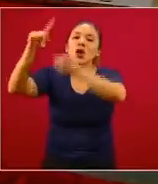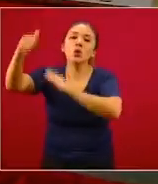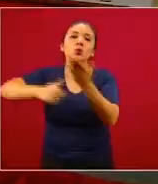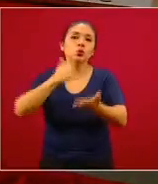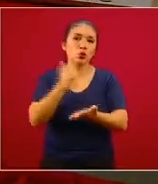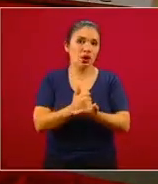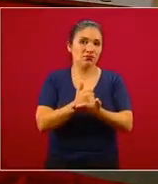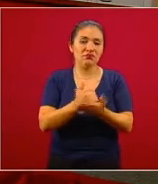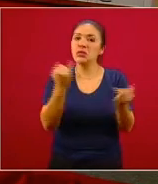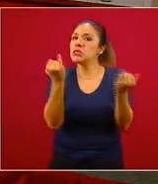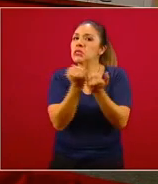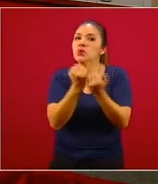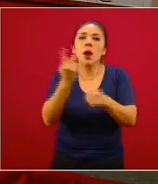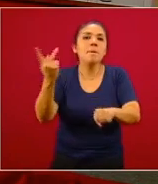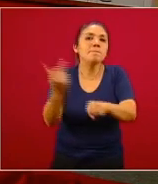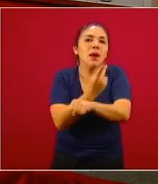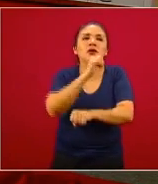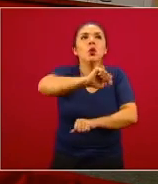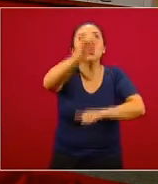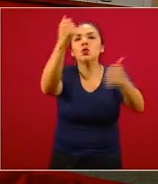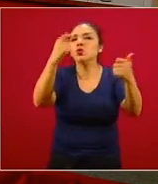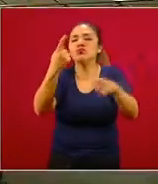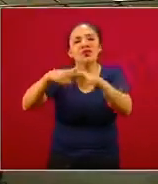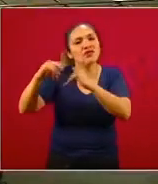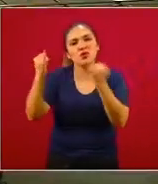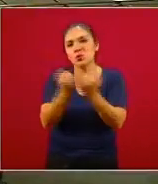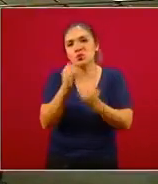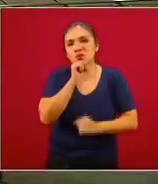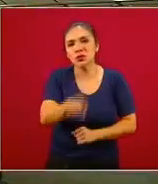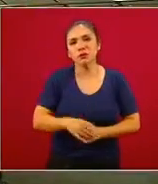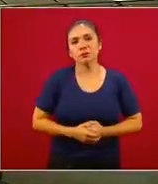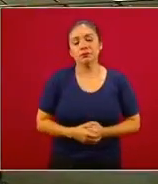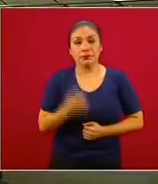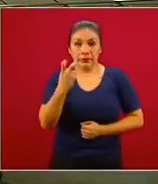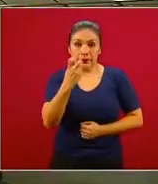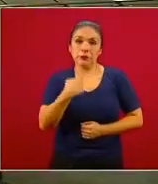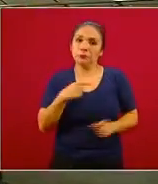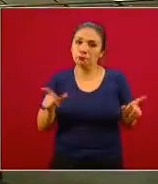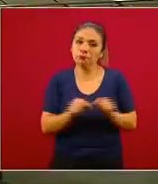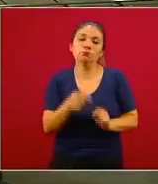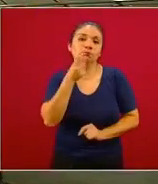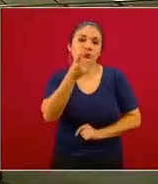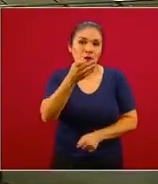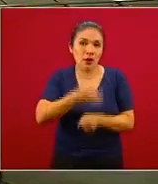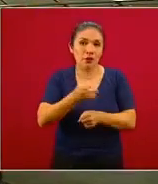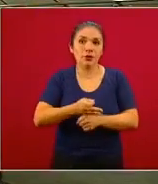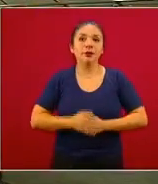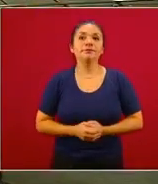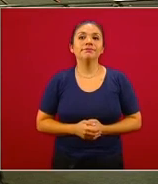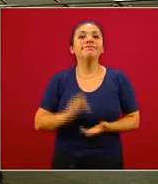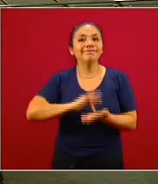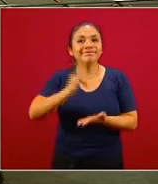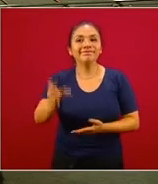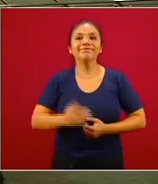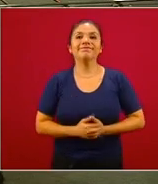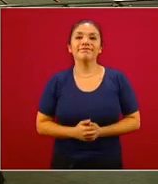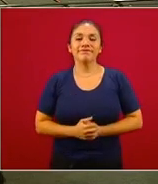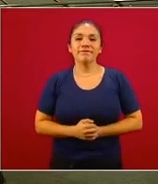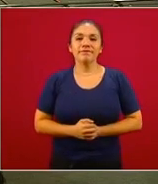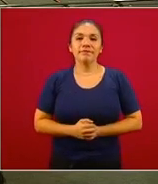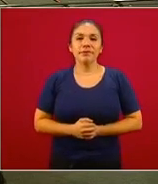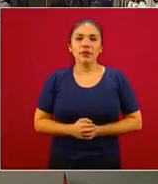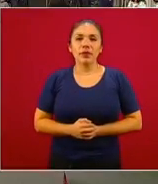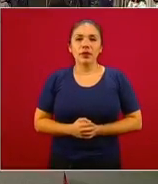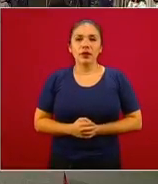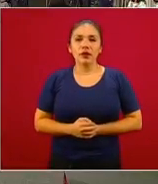before igual que the ocurrirá peak is en going to varias happen otras. in many states. Ese es el That's the mensaje que quiero message dar that I este want to momento. give right now. Gracias, Thank you, Carlos.